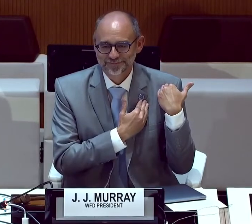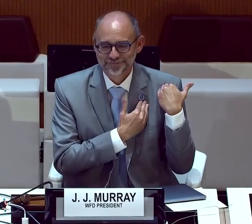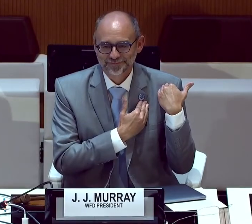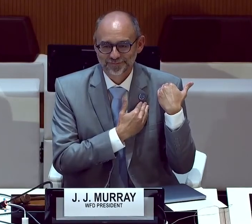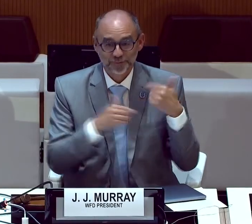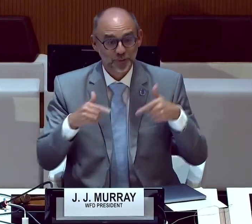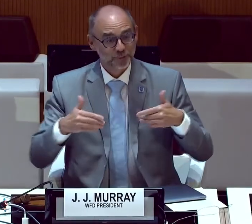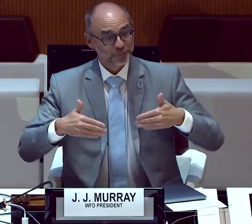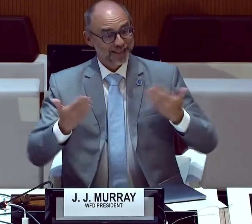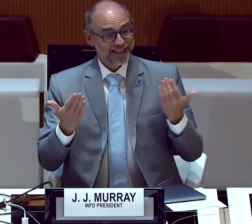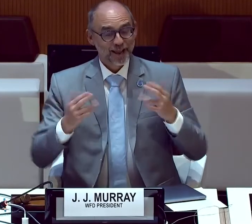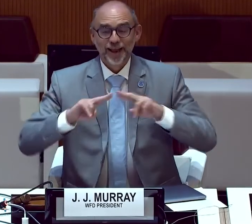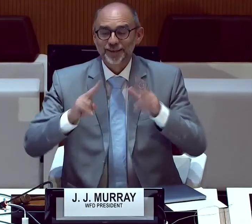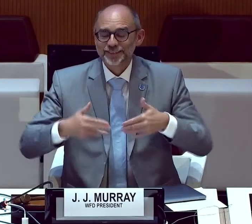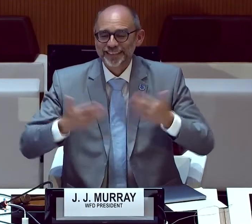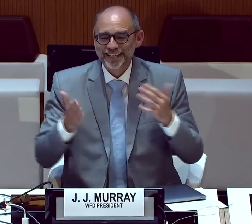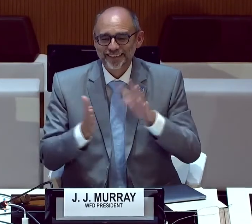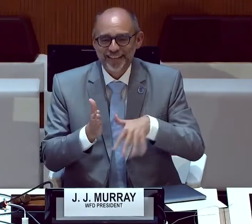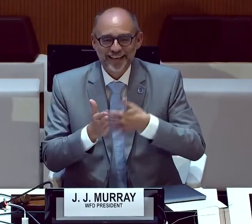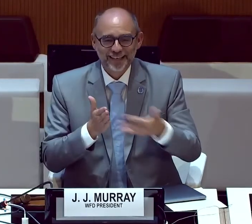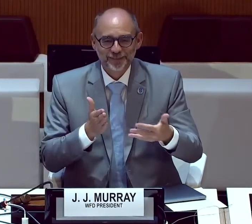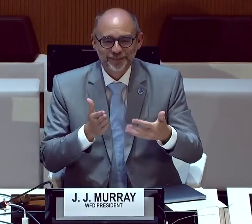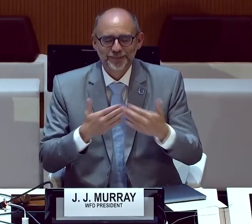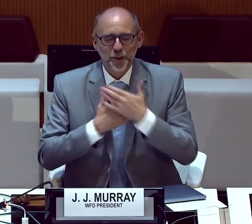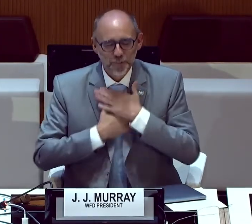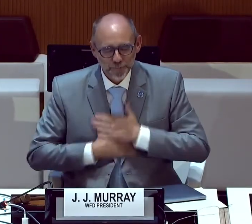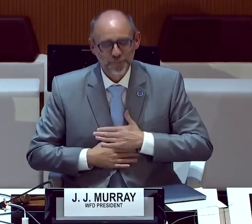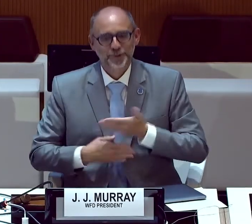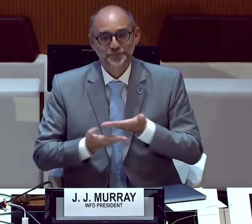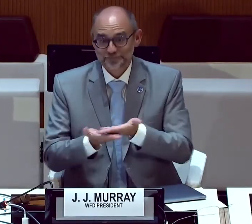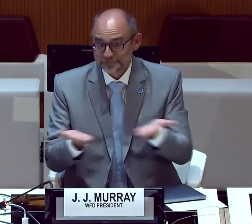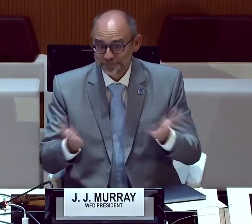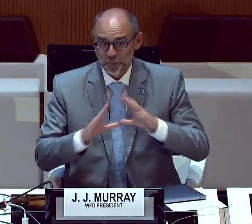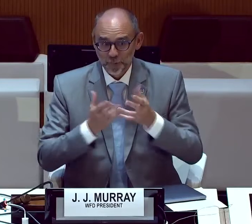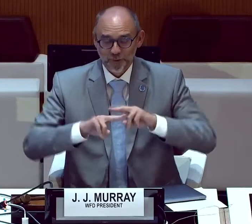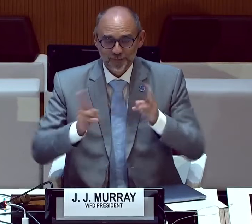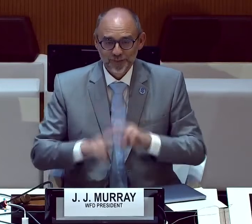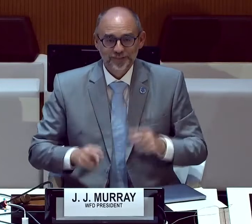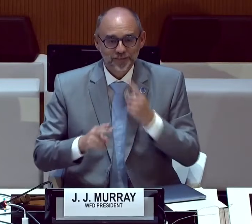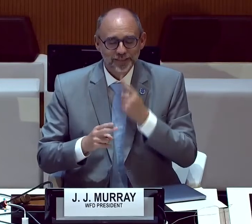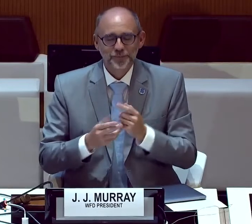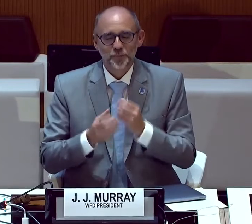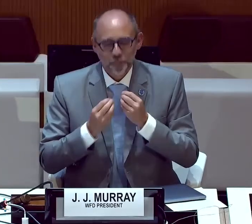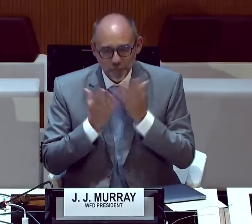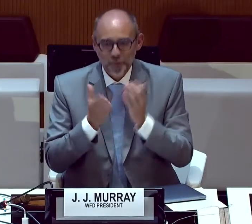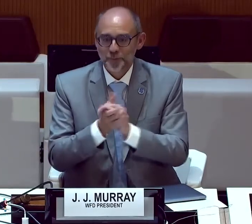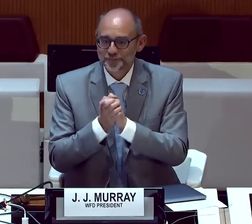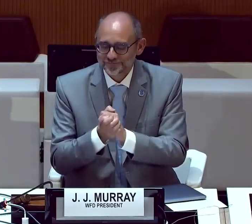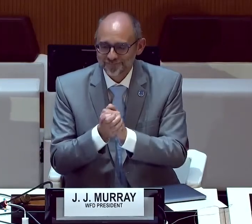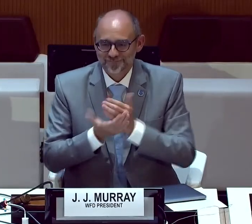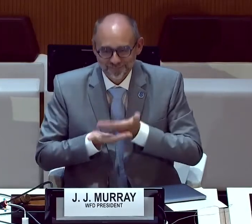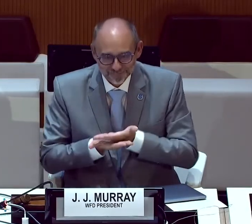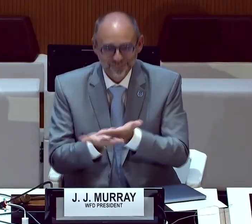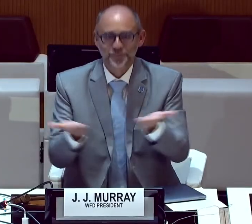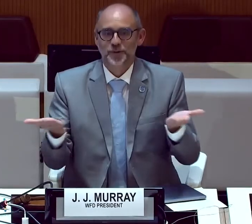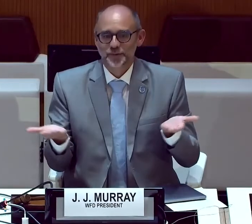joint responsibility, they said. And today is International Day of Sign Languages. I want the World Federation of the Deaf to say